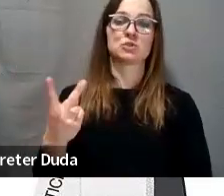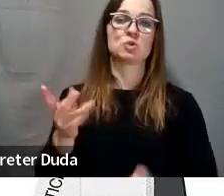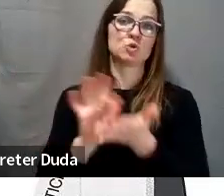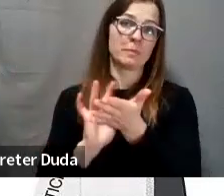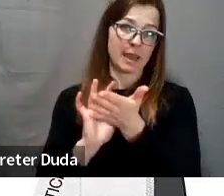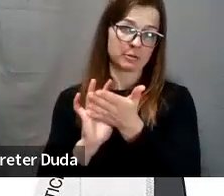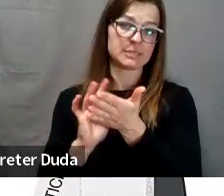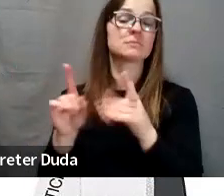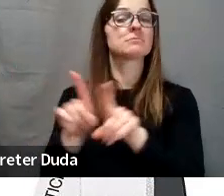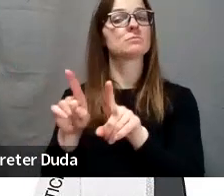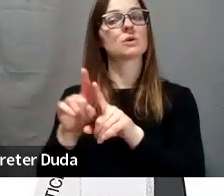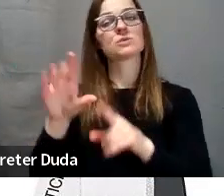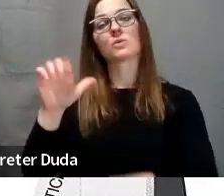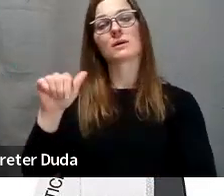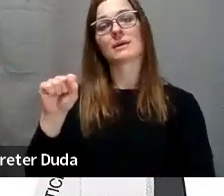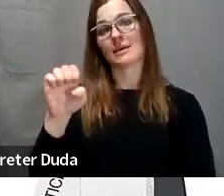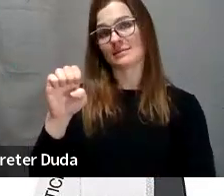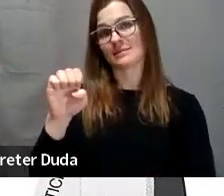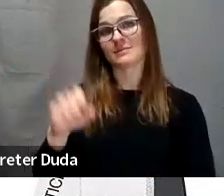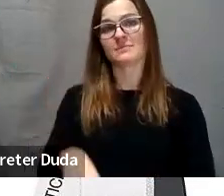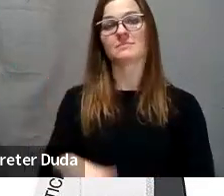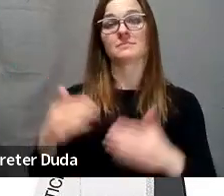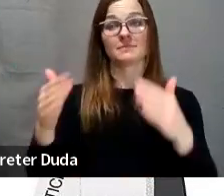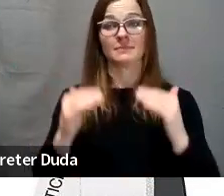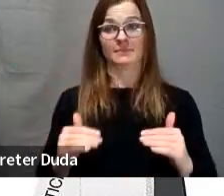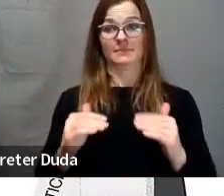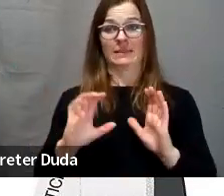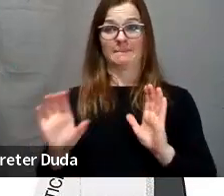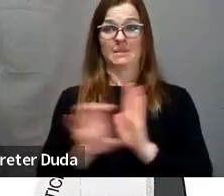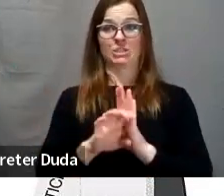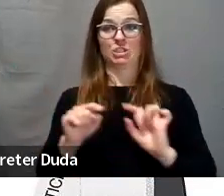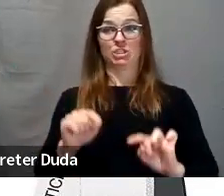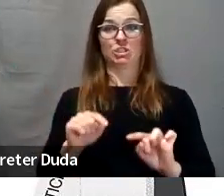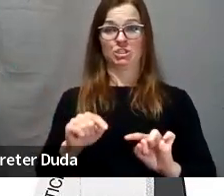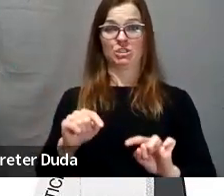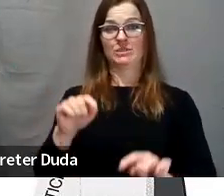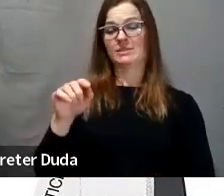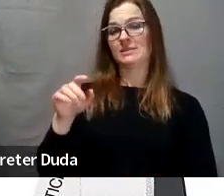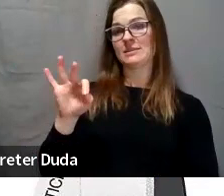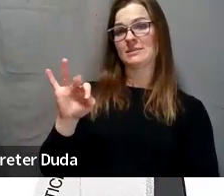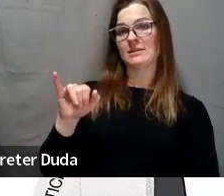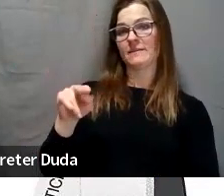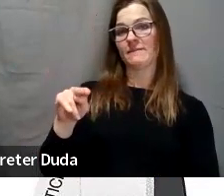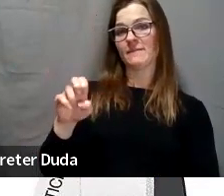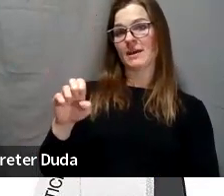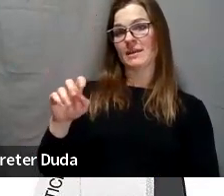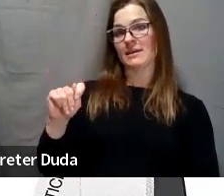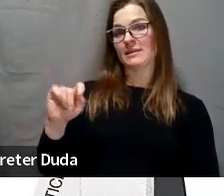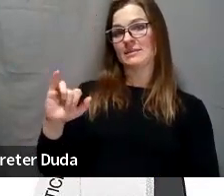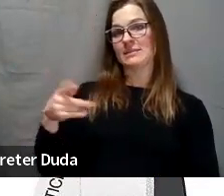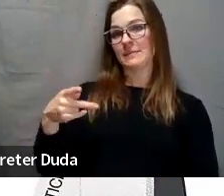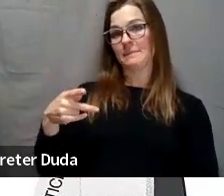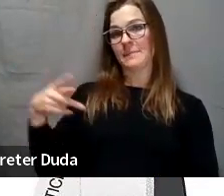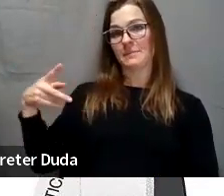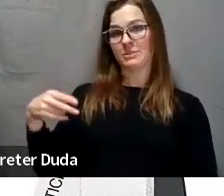carrying case. Underneath that image is fine tip pruning shears. So this would be for